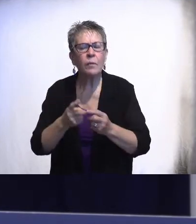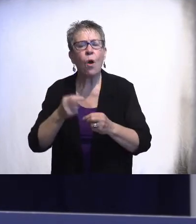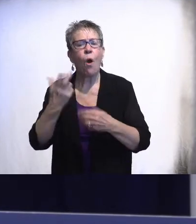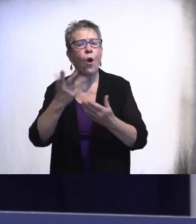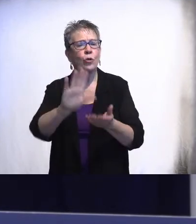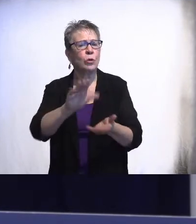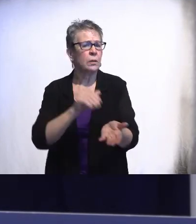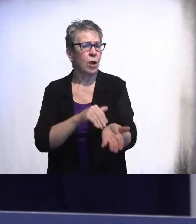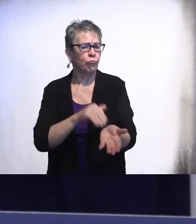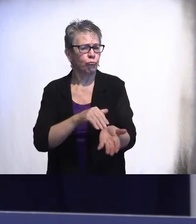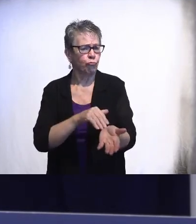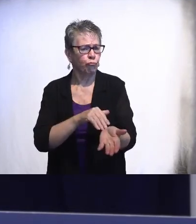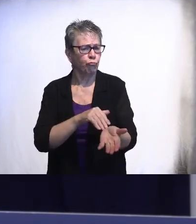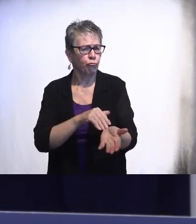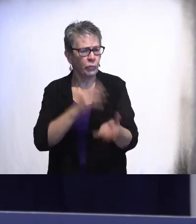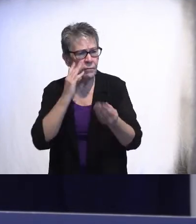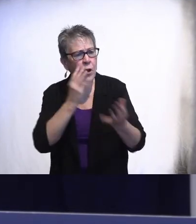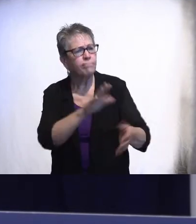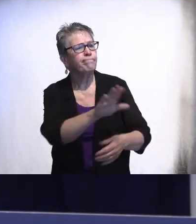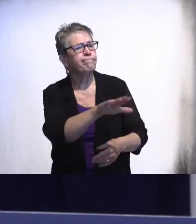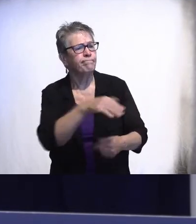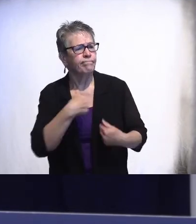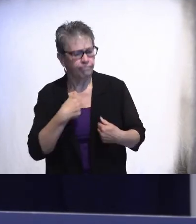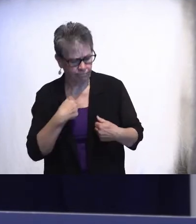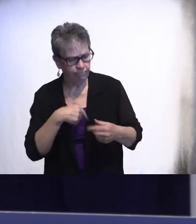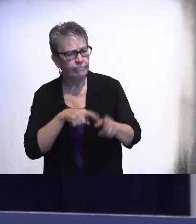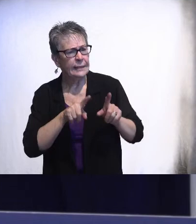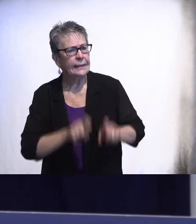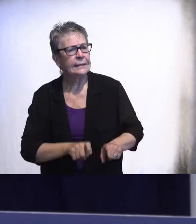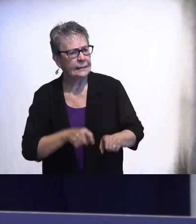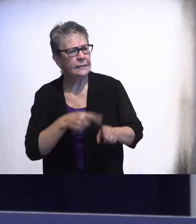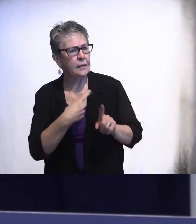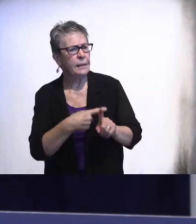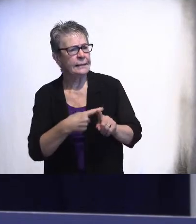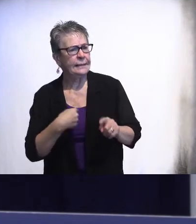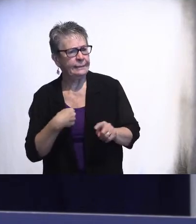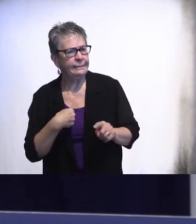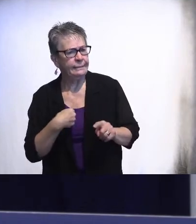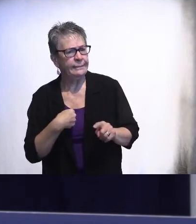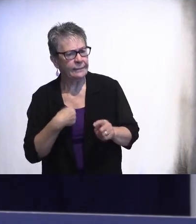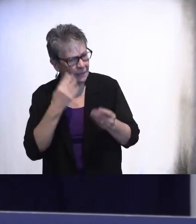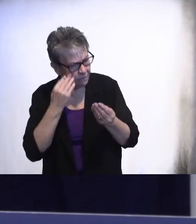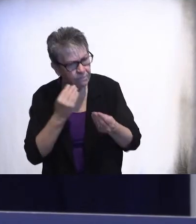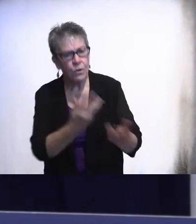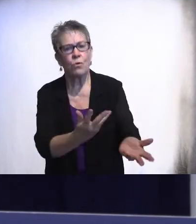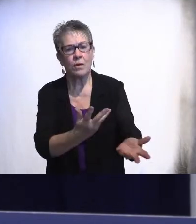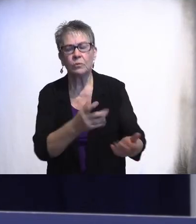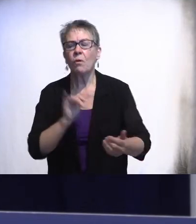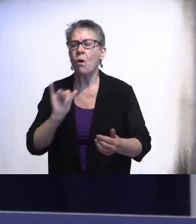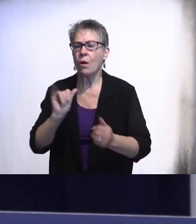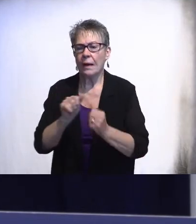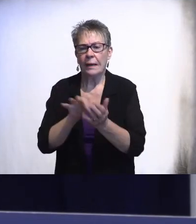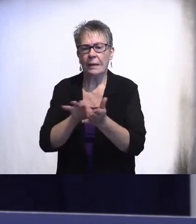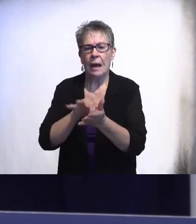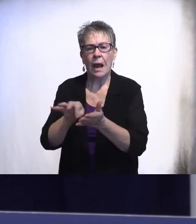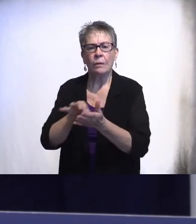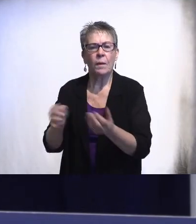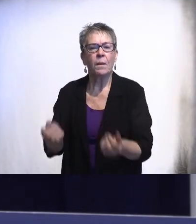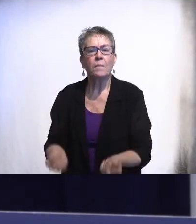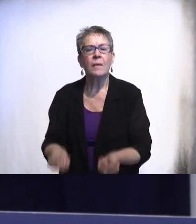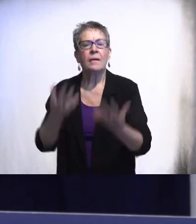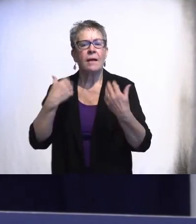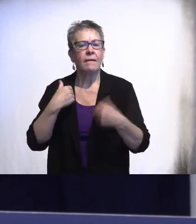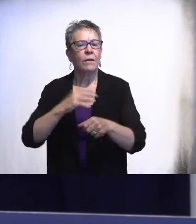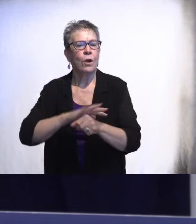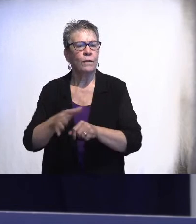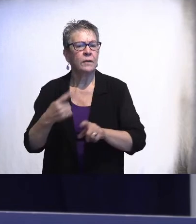they reach out to their health department or their primary care provider. Getting tested if you are not feeling well or may have